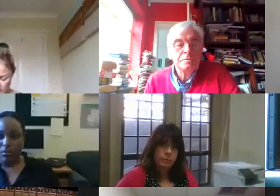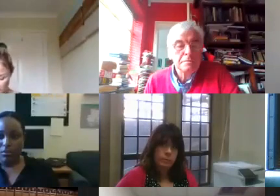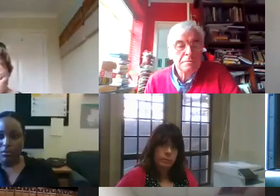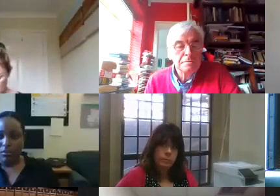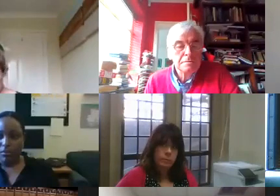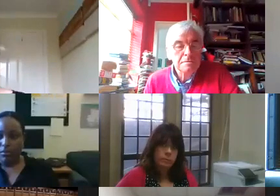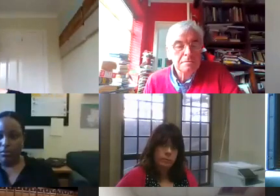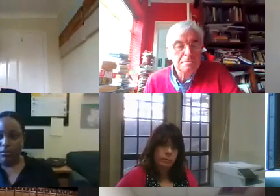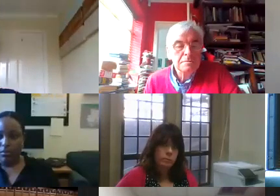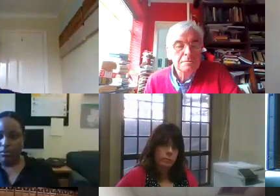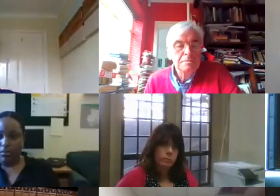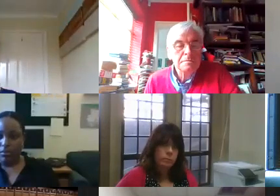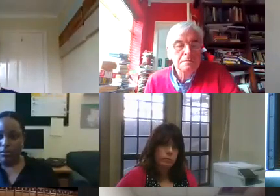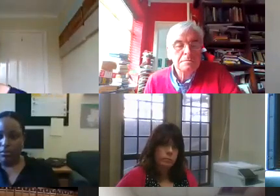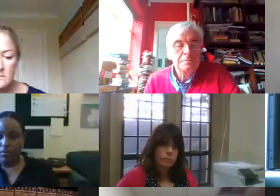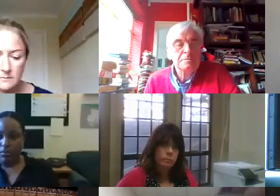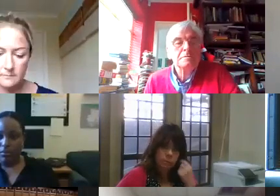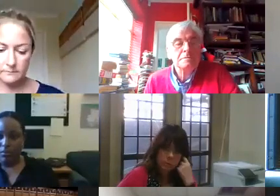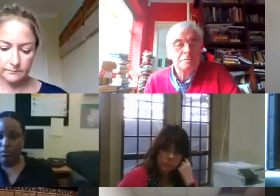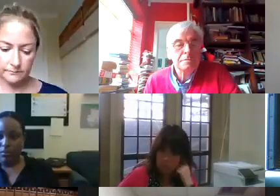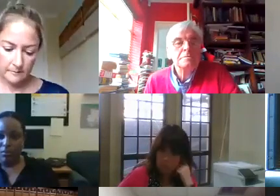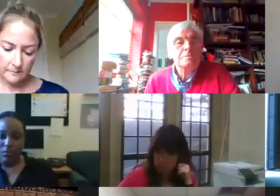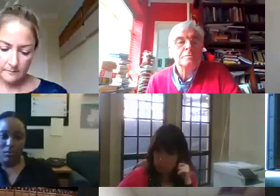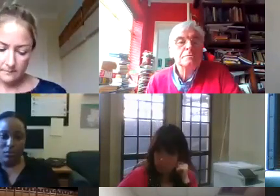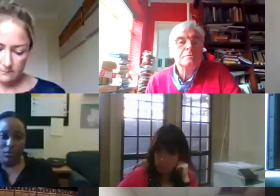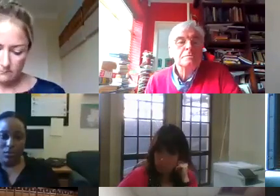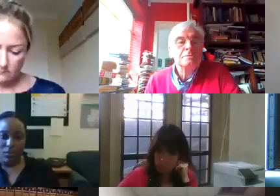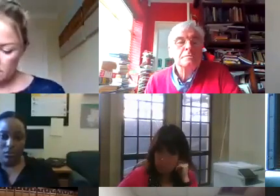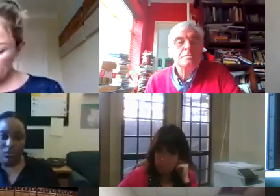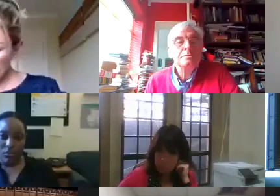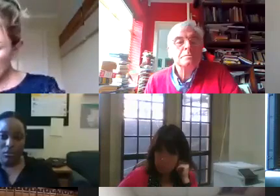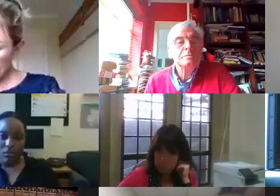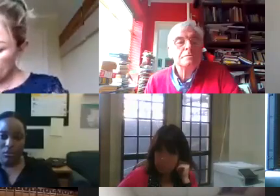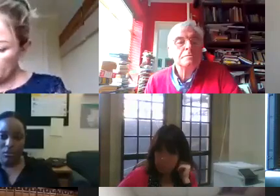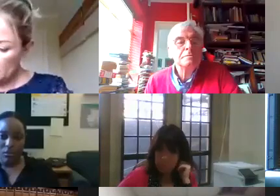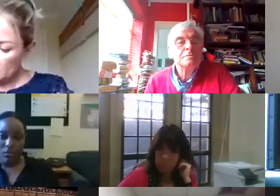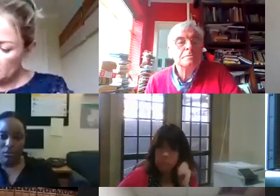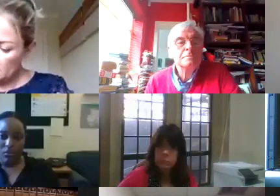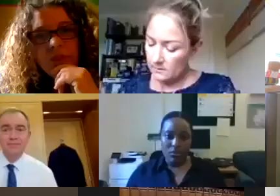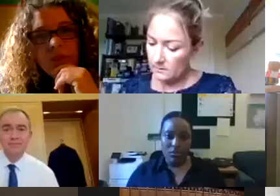You'll receive an email to your parliamentary email address from